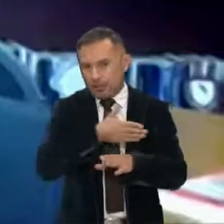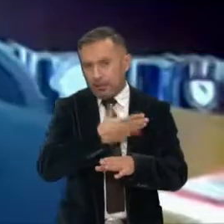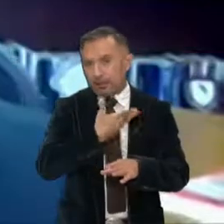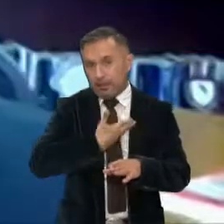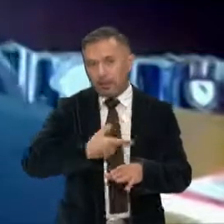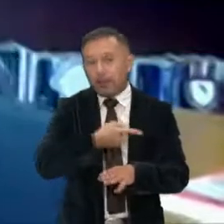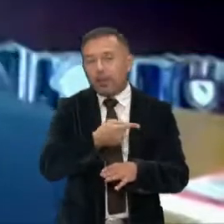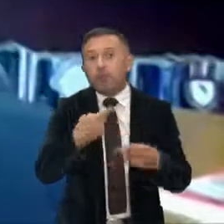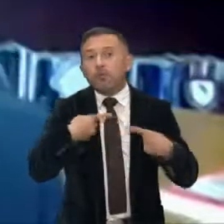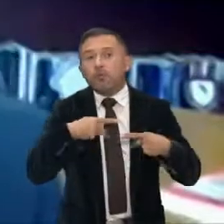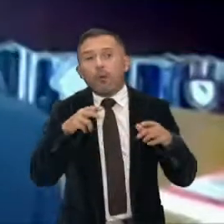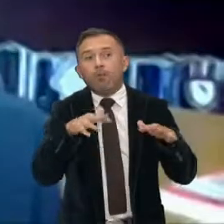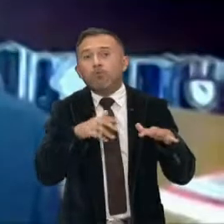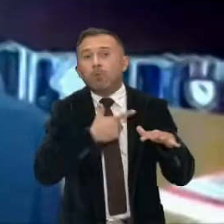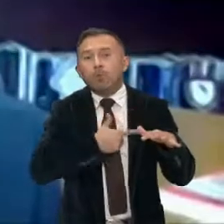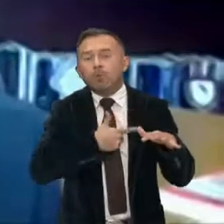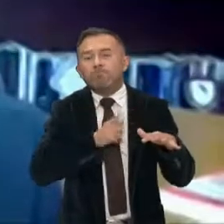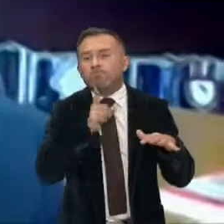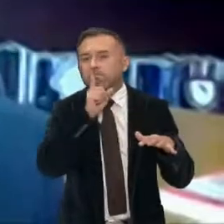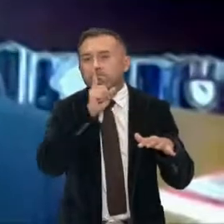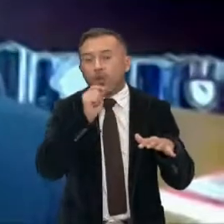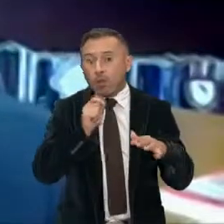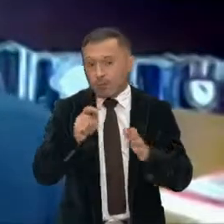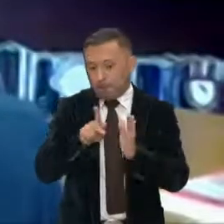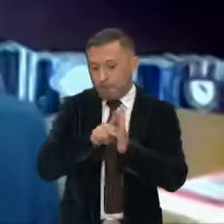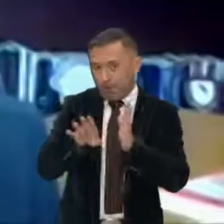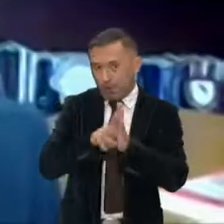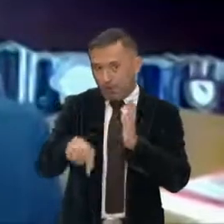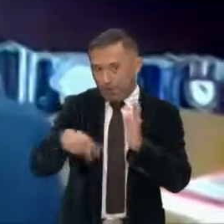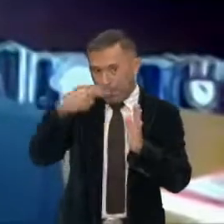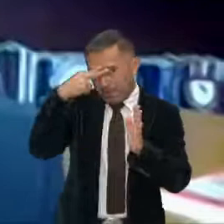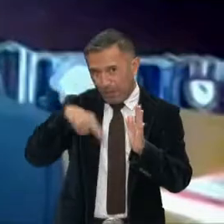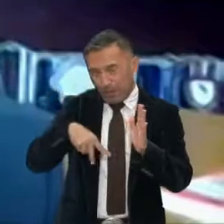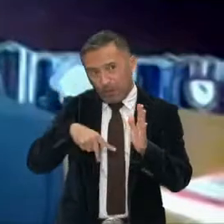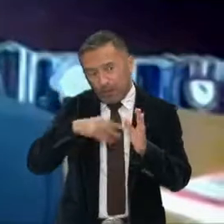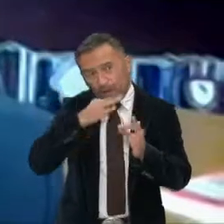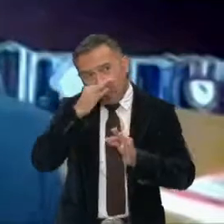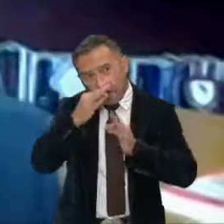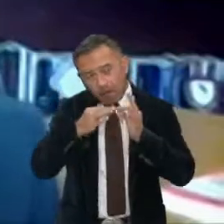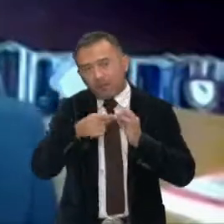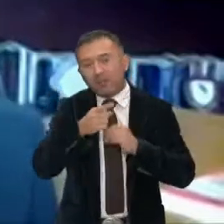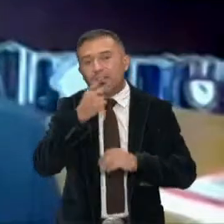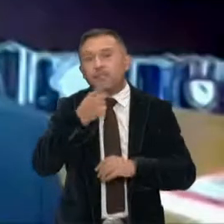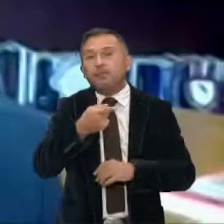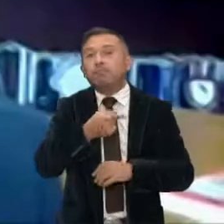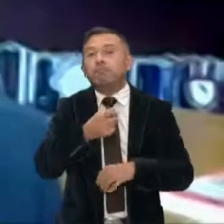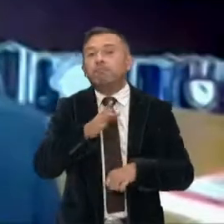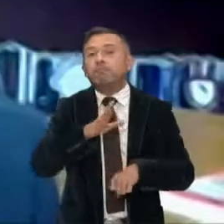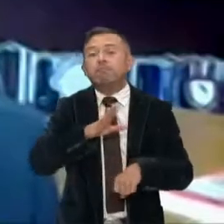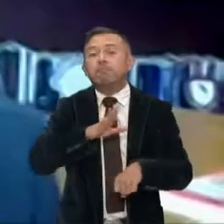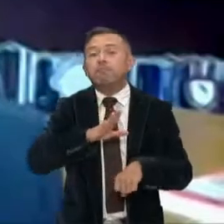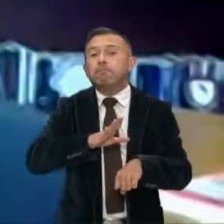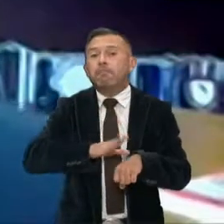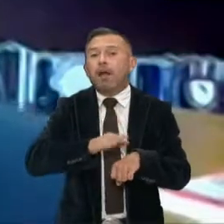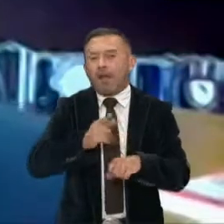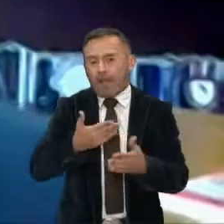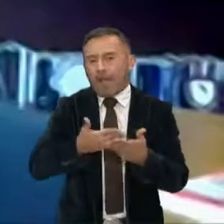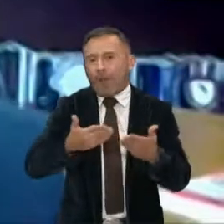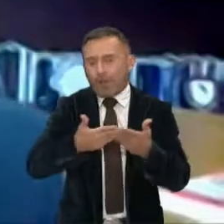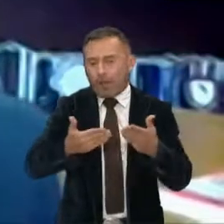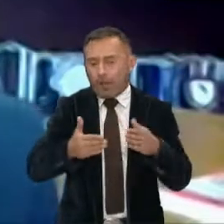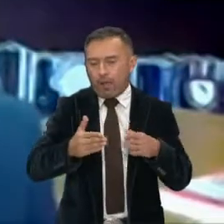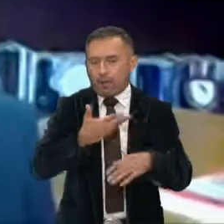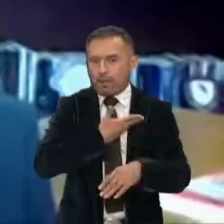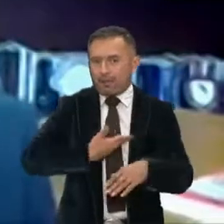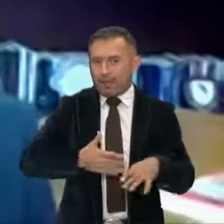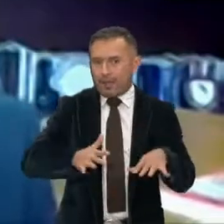non-popular Janine Emmaez, who was the president, and all the information that we have in Mexico told us that one